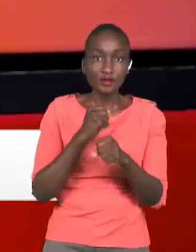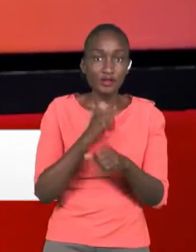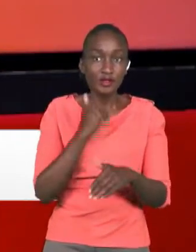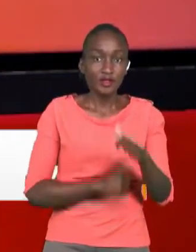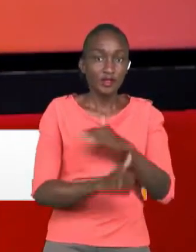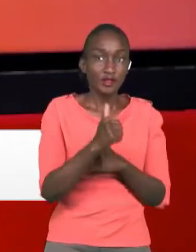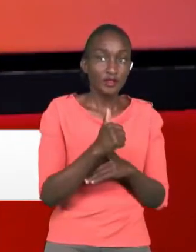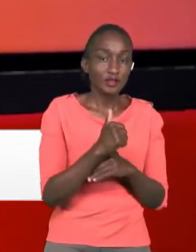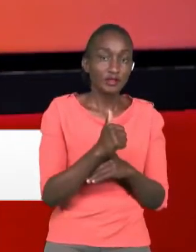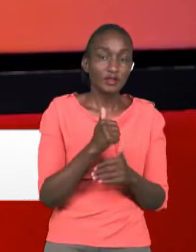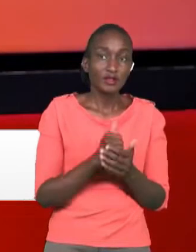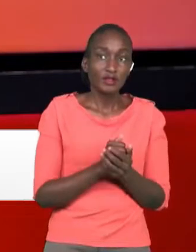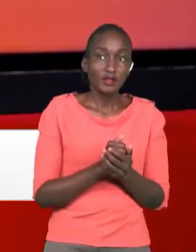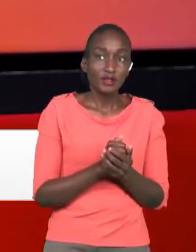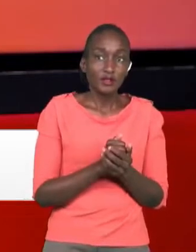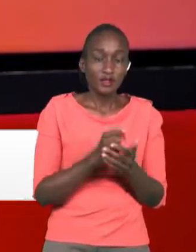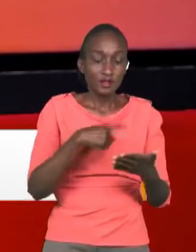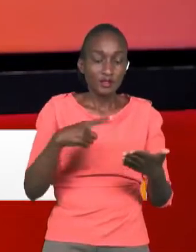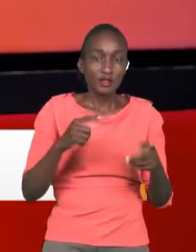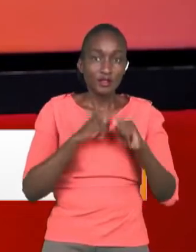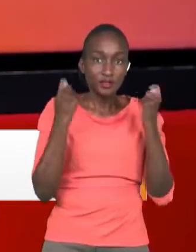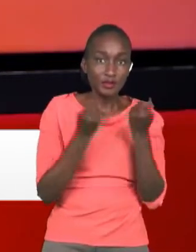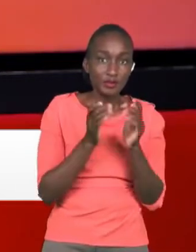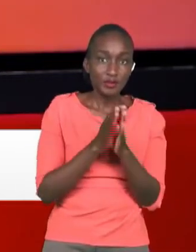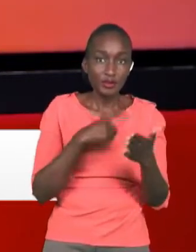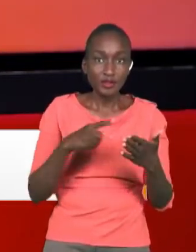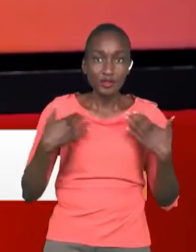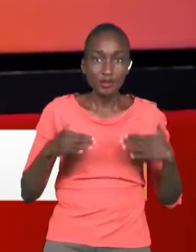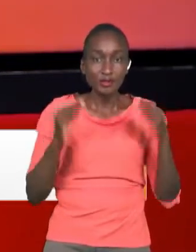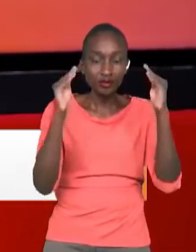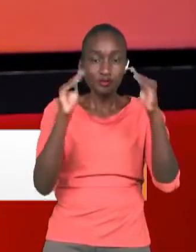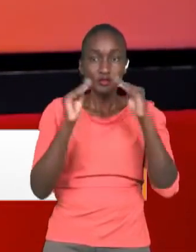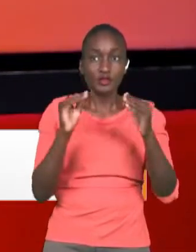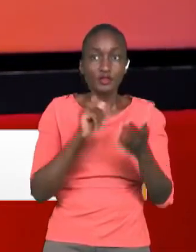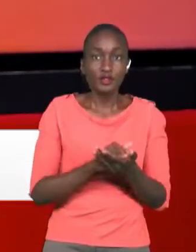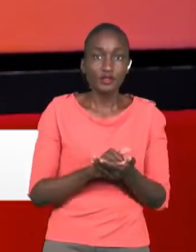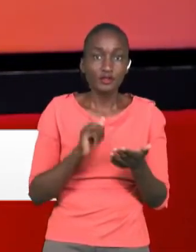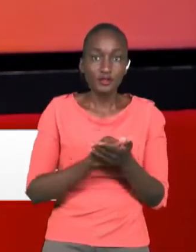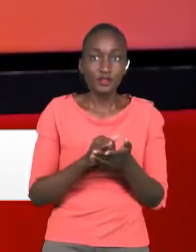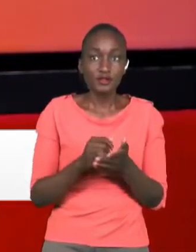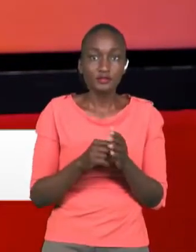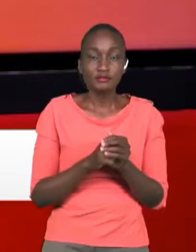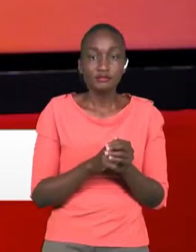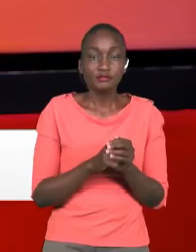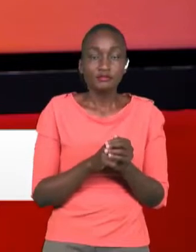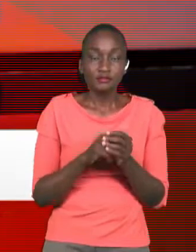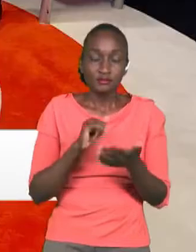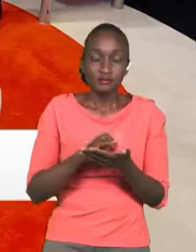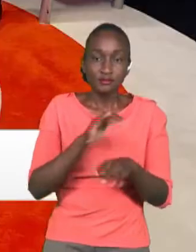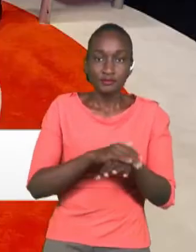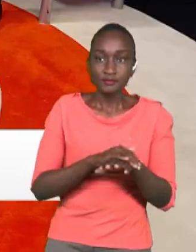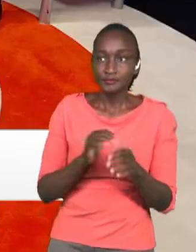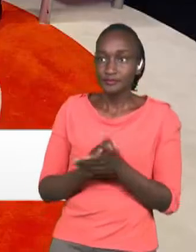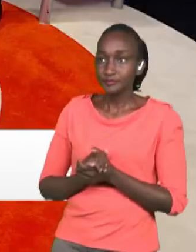know, working with the right team and the right people to teach, mm-hmm. you that, mm-hmm. then that is a plus, yeah. Right? So, all right, fair